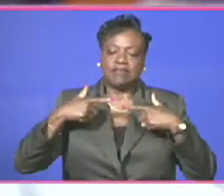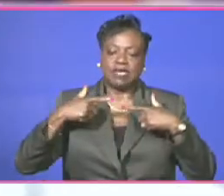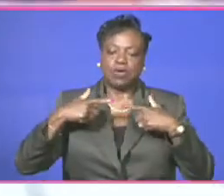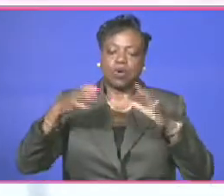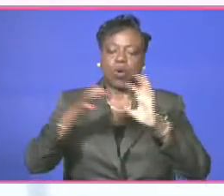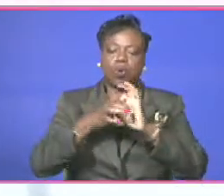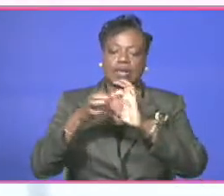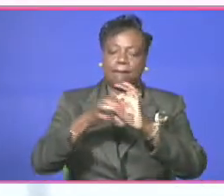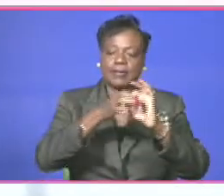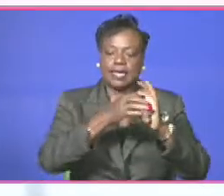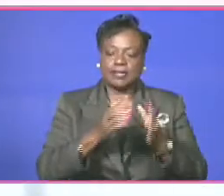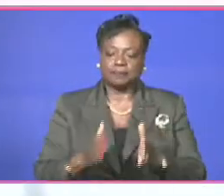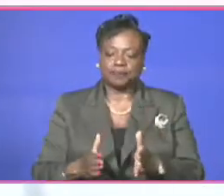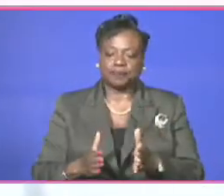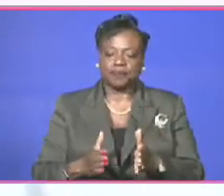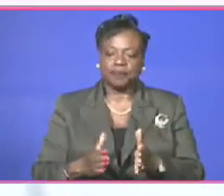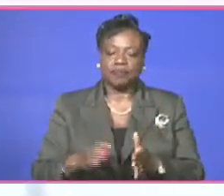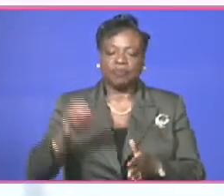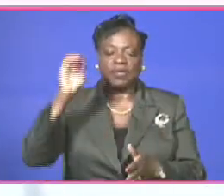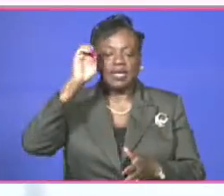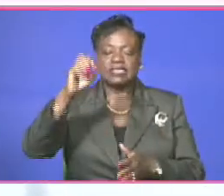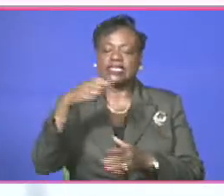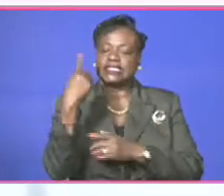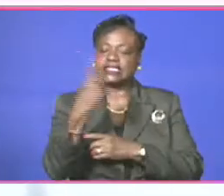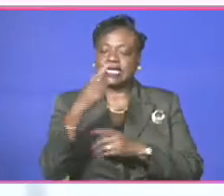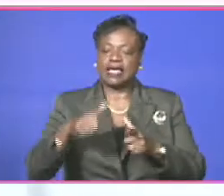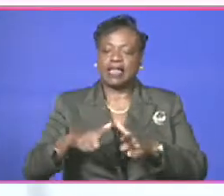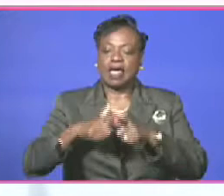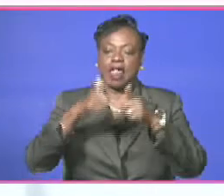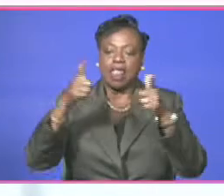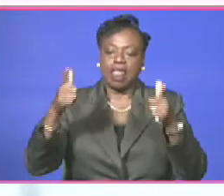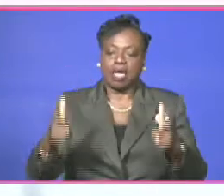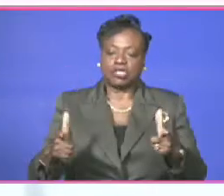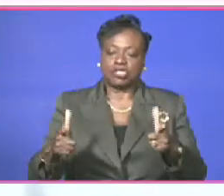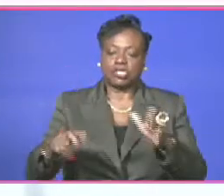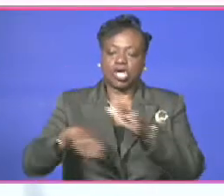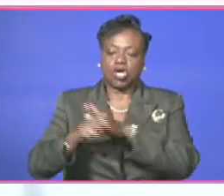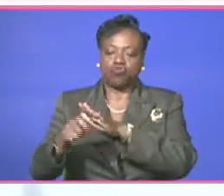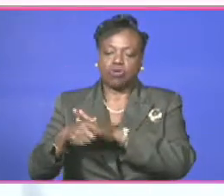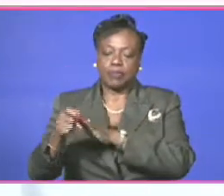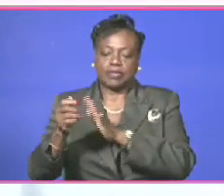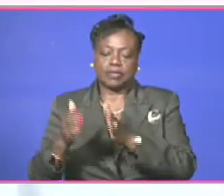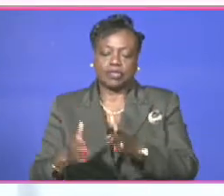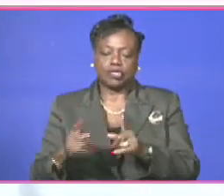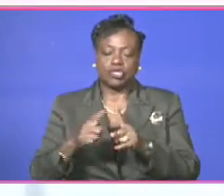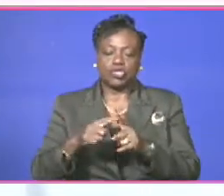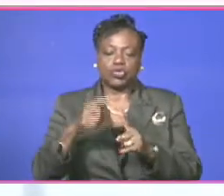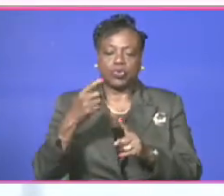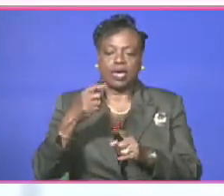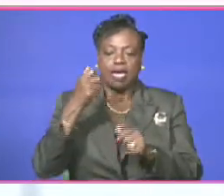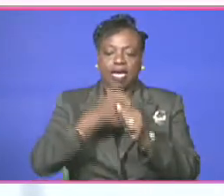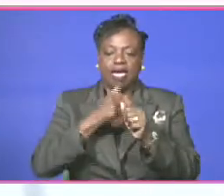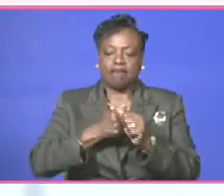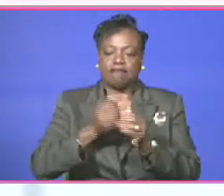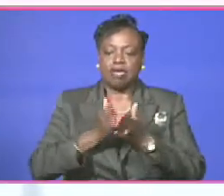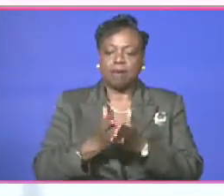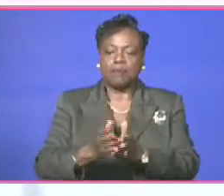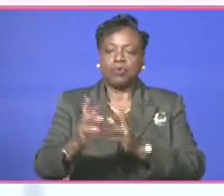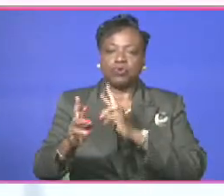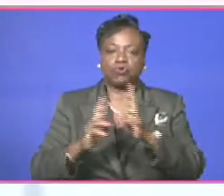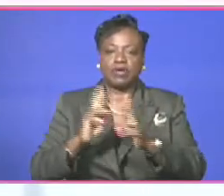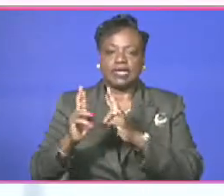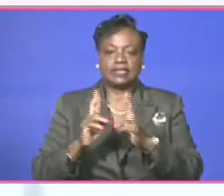the single largest, contributor to not only the National Family Island Regatta, but to every regatta outside